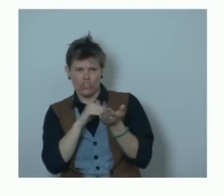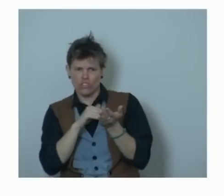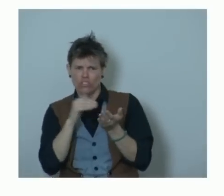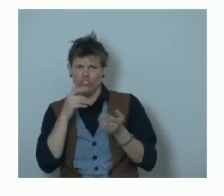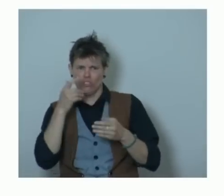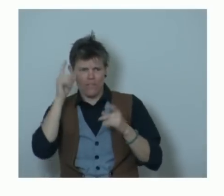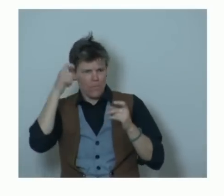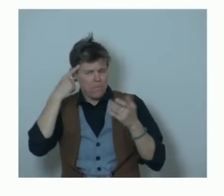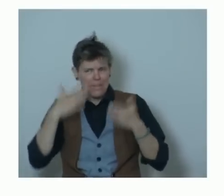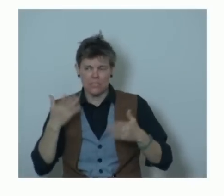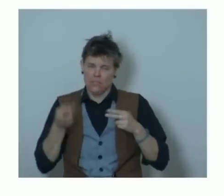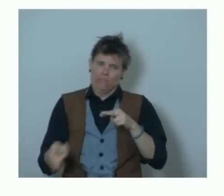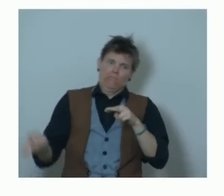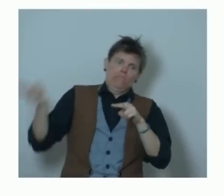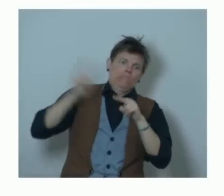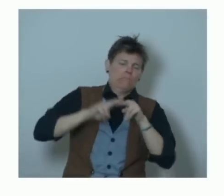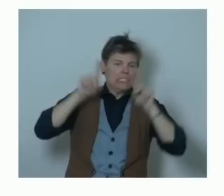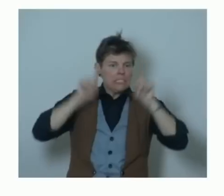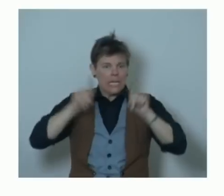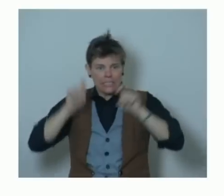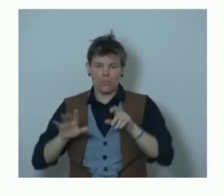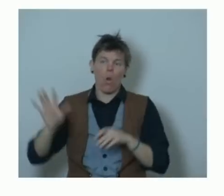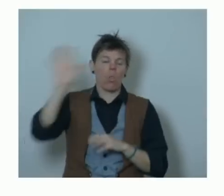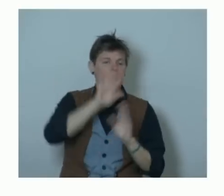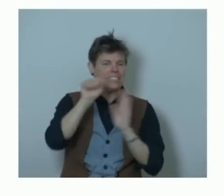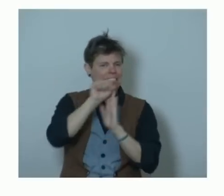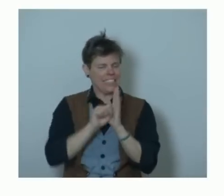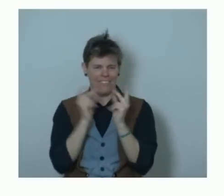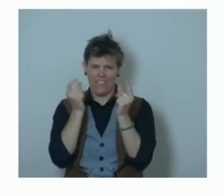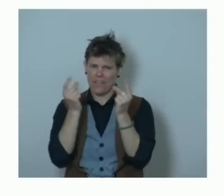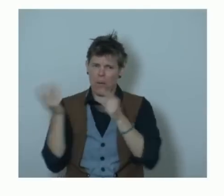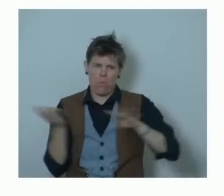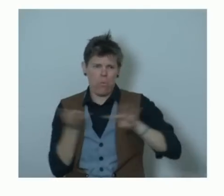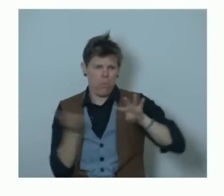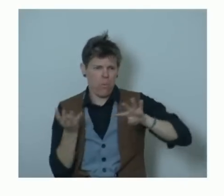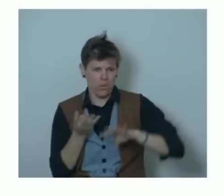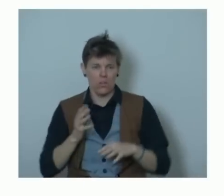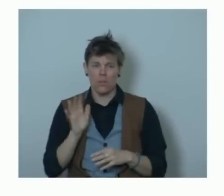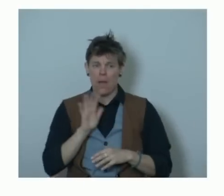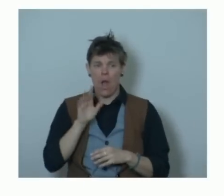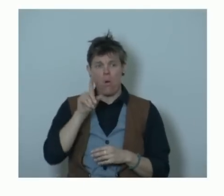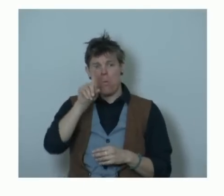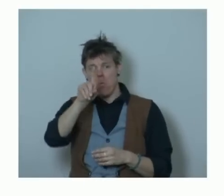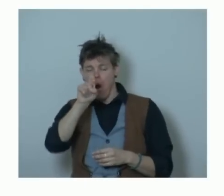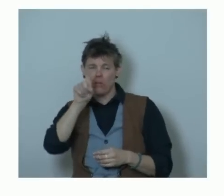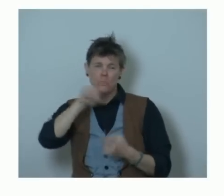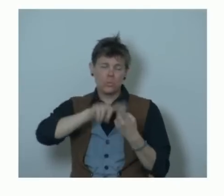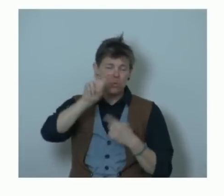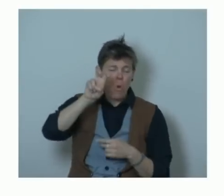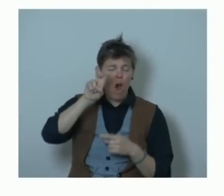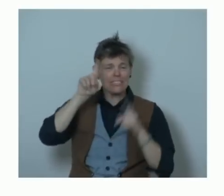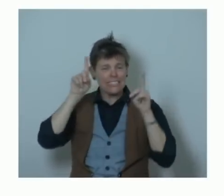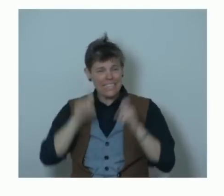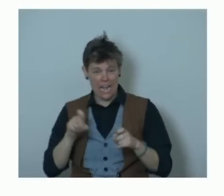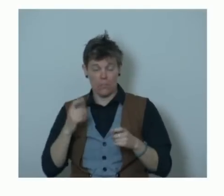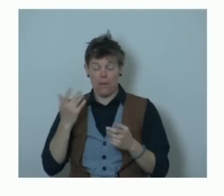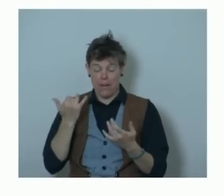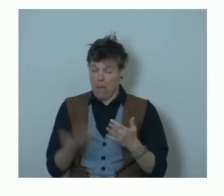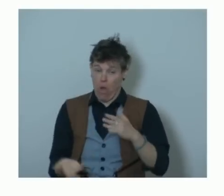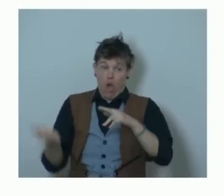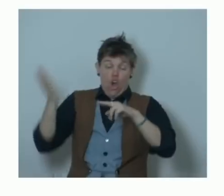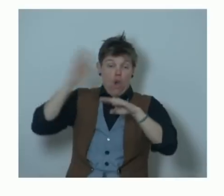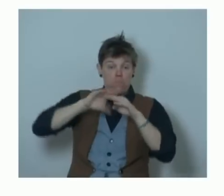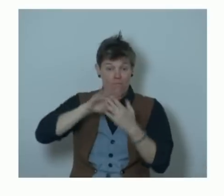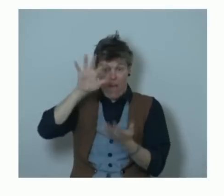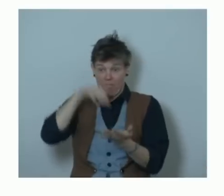from being able to do a couple hundred tests a day to 5,000 a day. Is truly an achievement, and I think it may be one